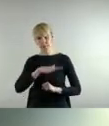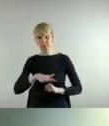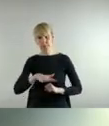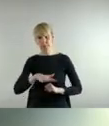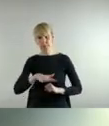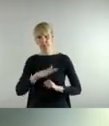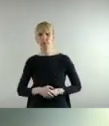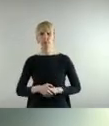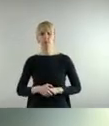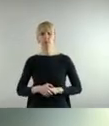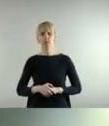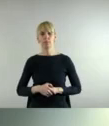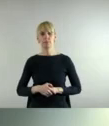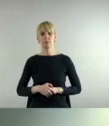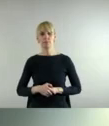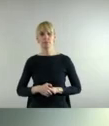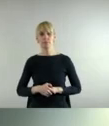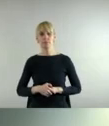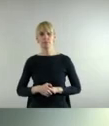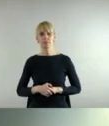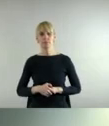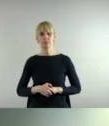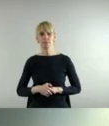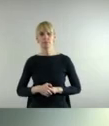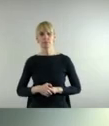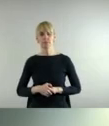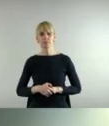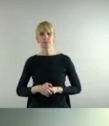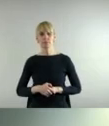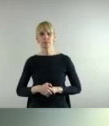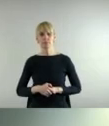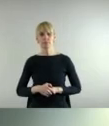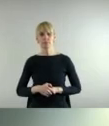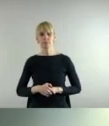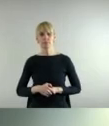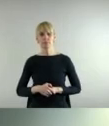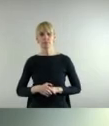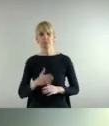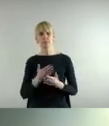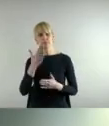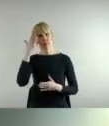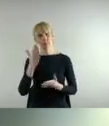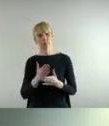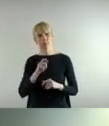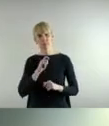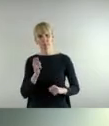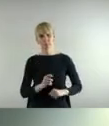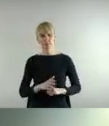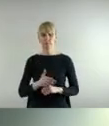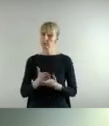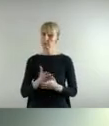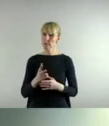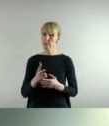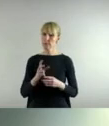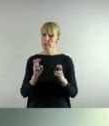So of course, I don't have all the answers, but the results from the research indicate several things. And the points are also based